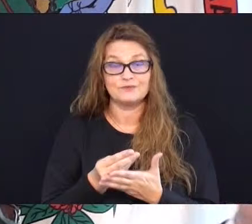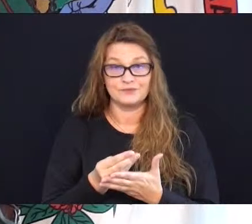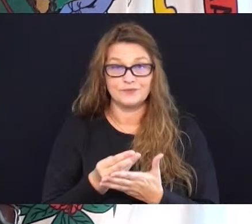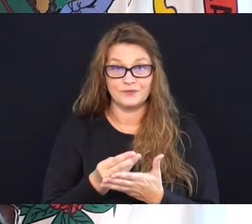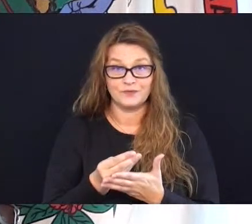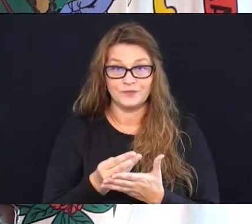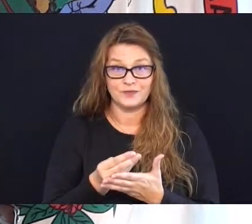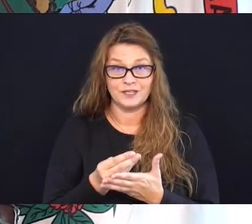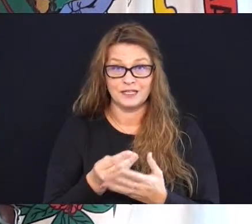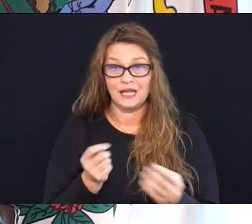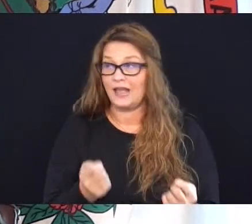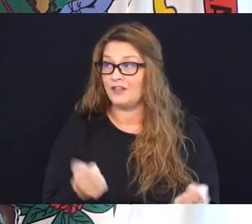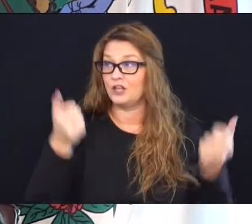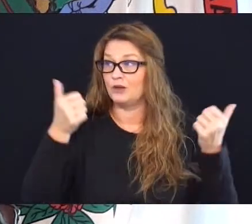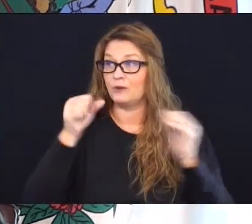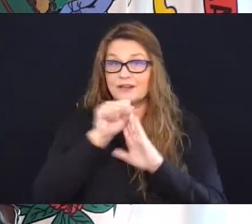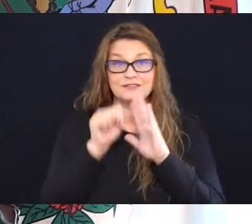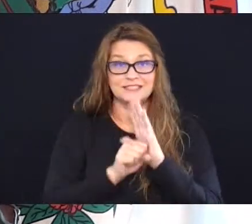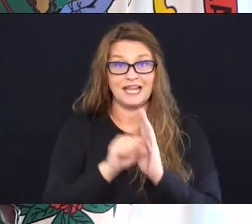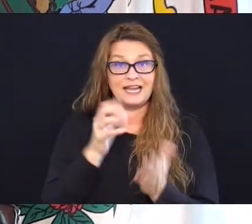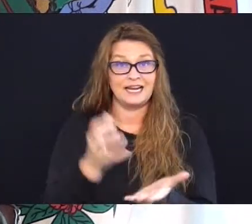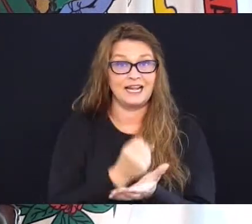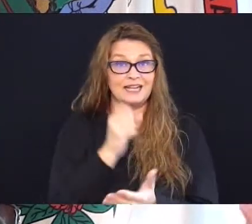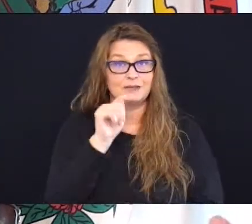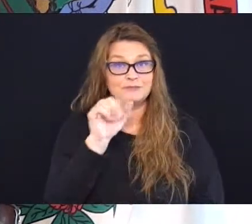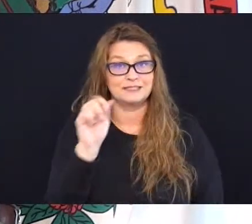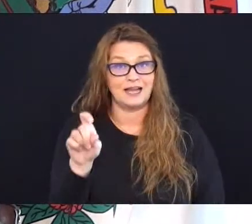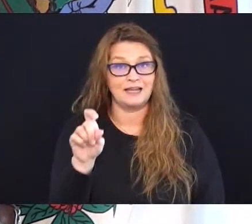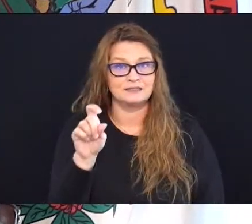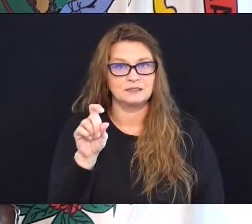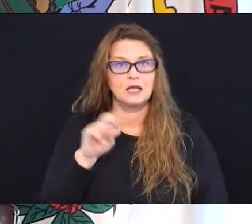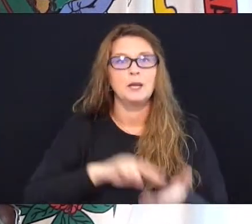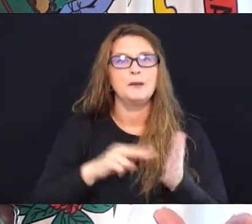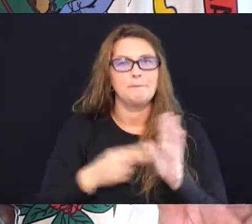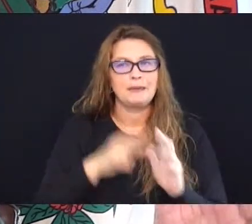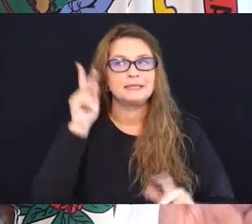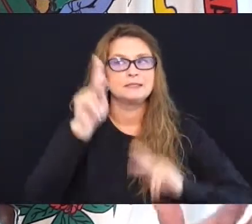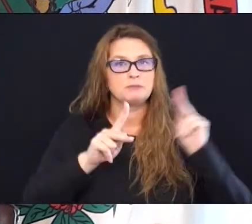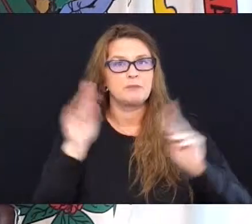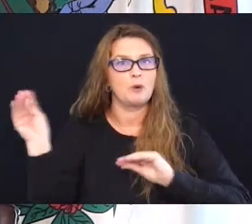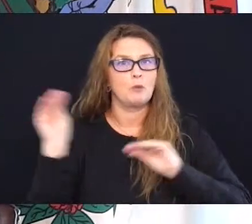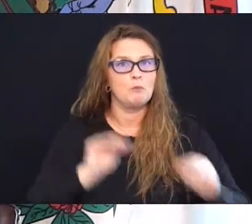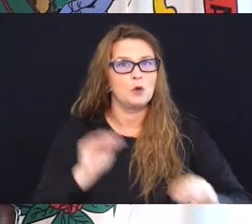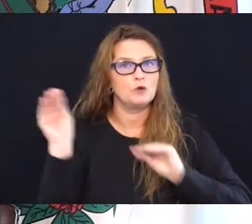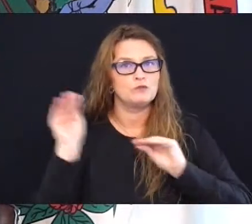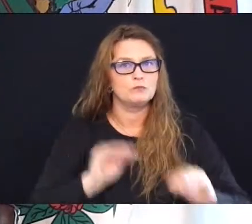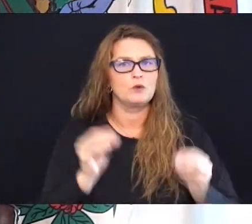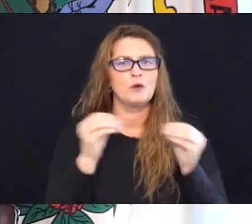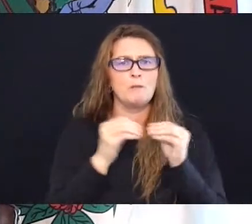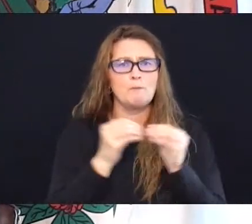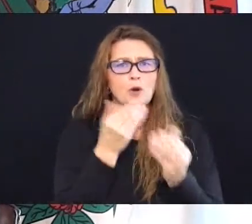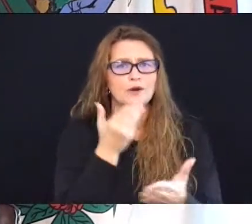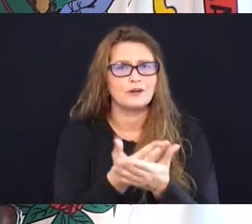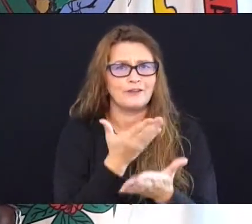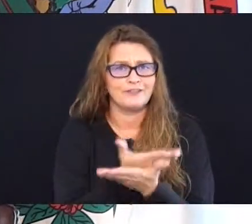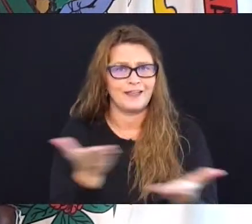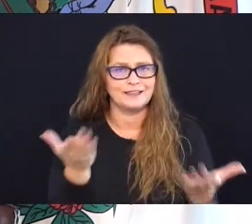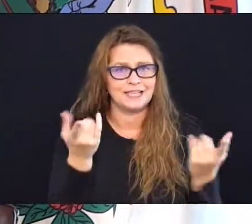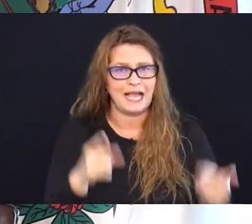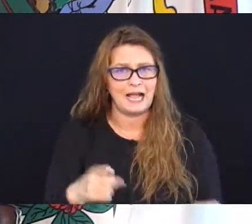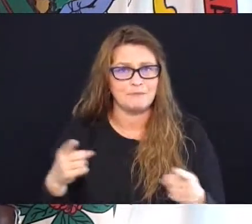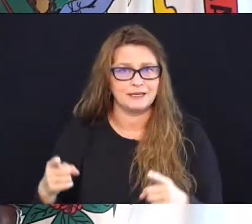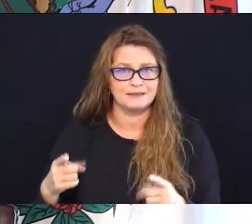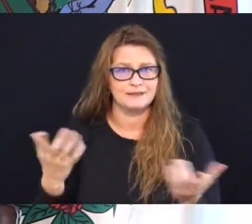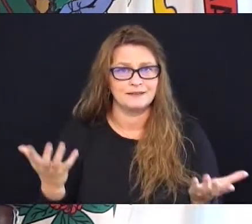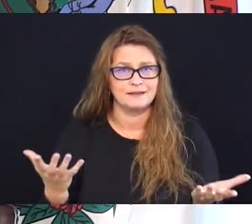And you get rid of the state income tax. And then people move here. And more goodness happens. But